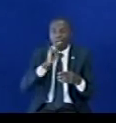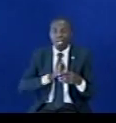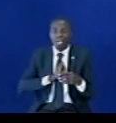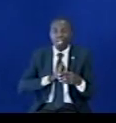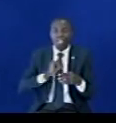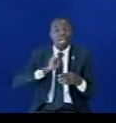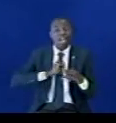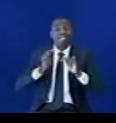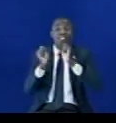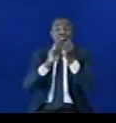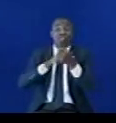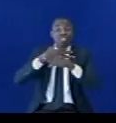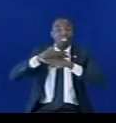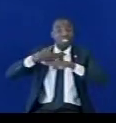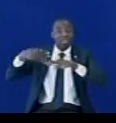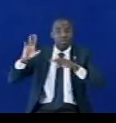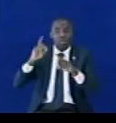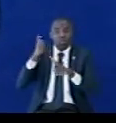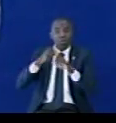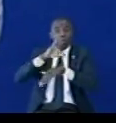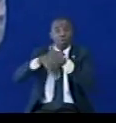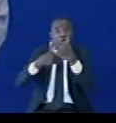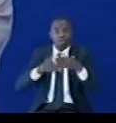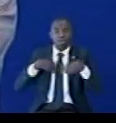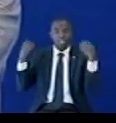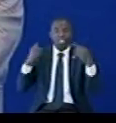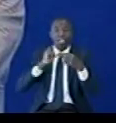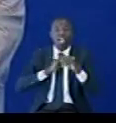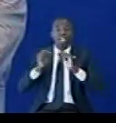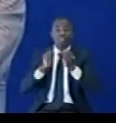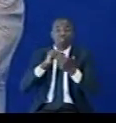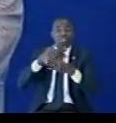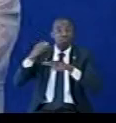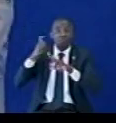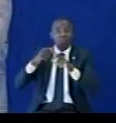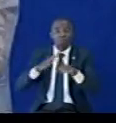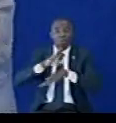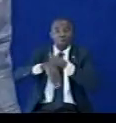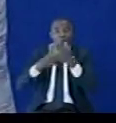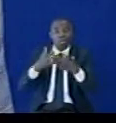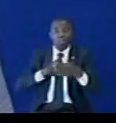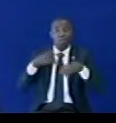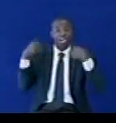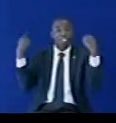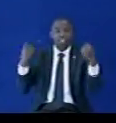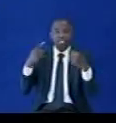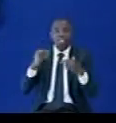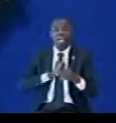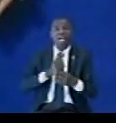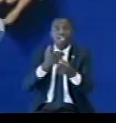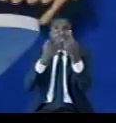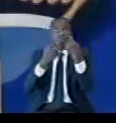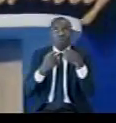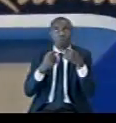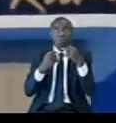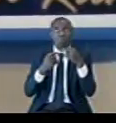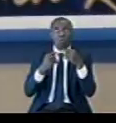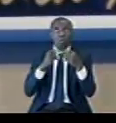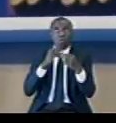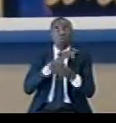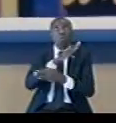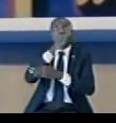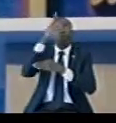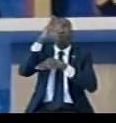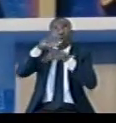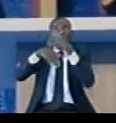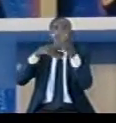turn away from all my sin. I turn away from all my transgression and I come